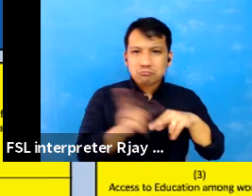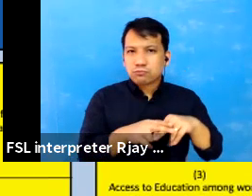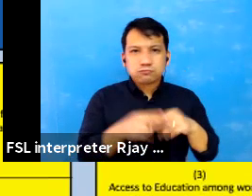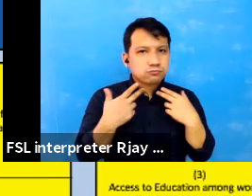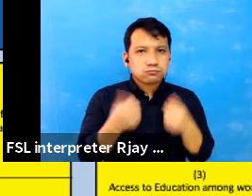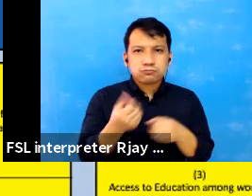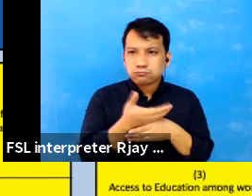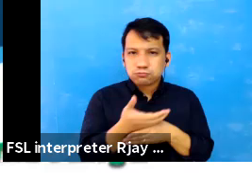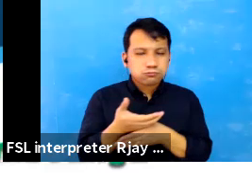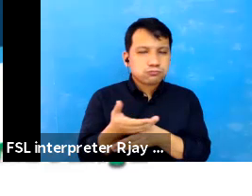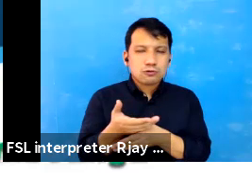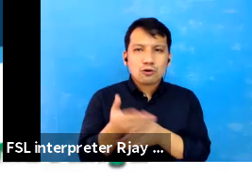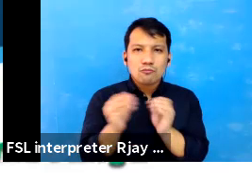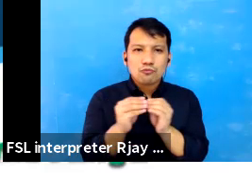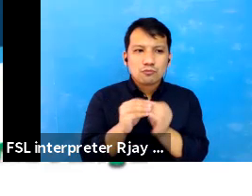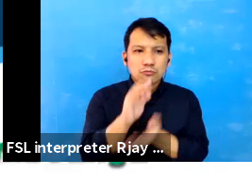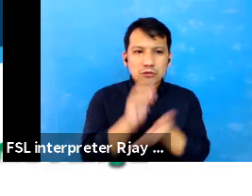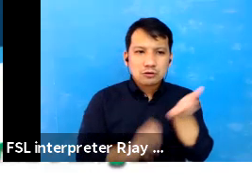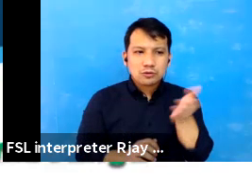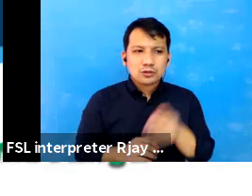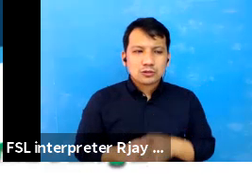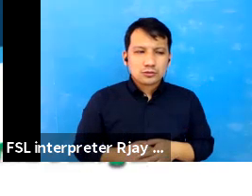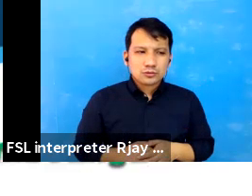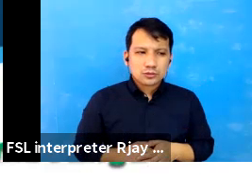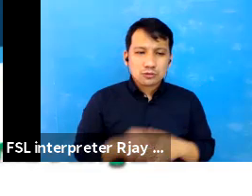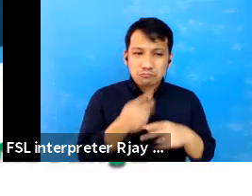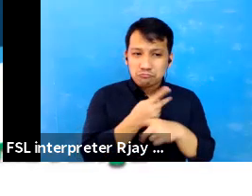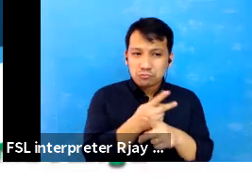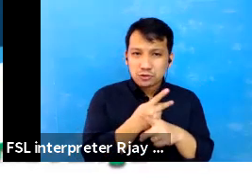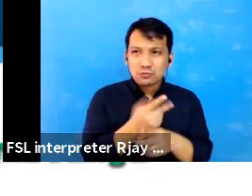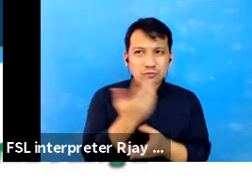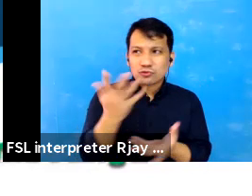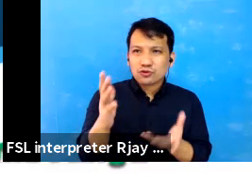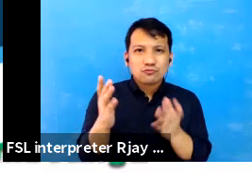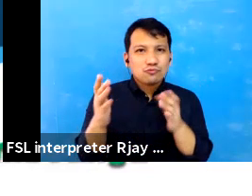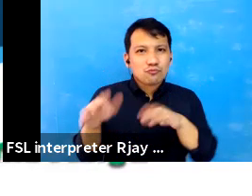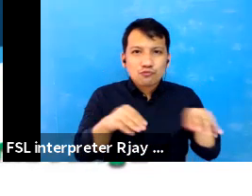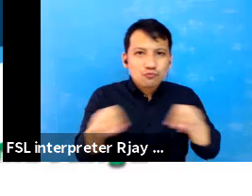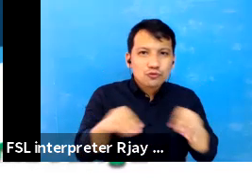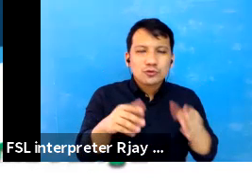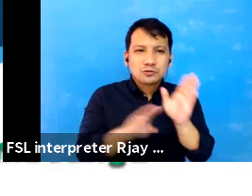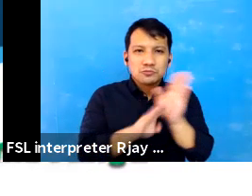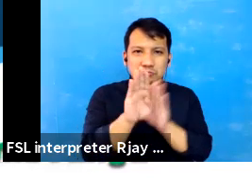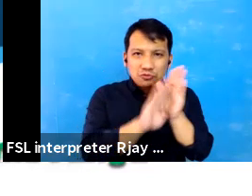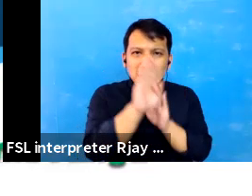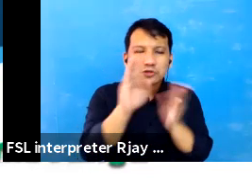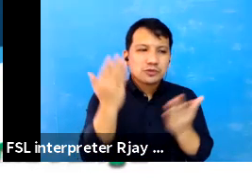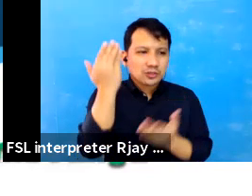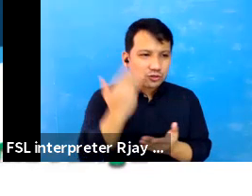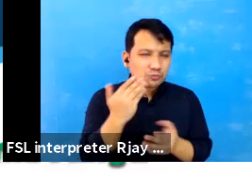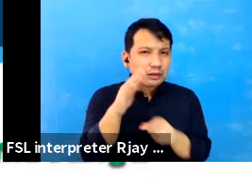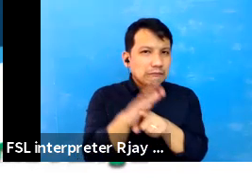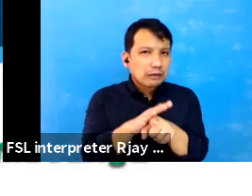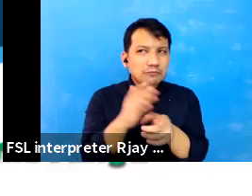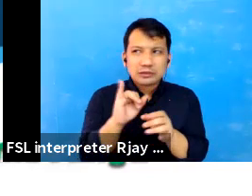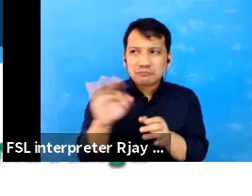care costs, also reduces productivity for parents or caregivers, and slow economic